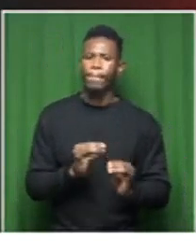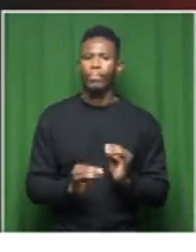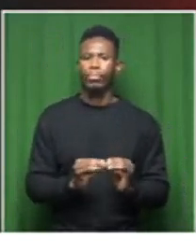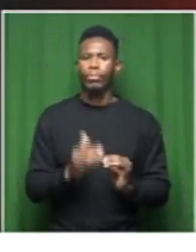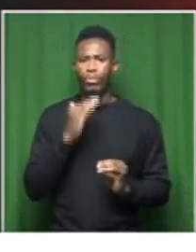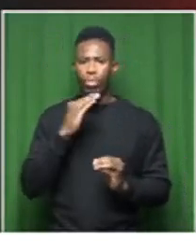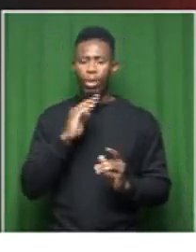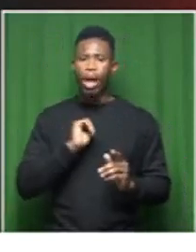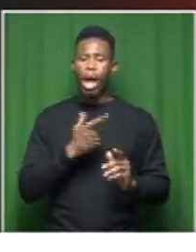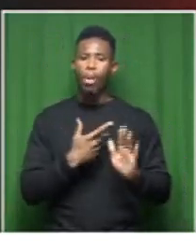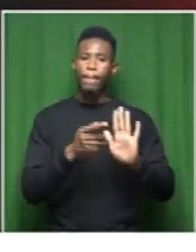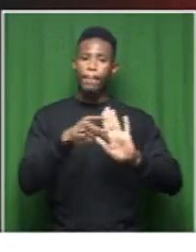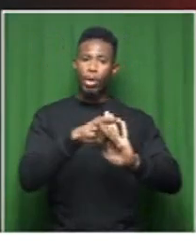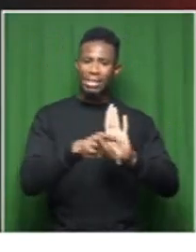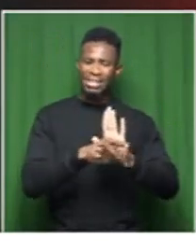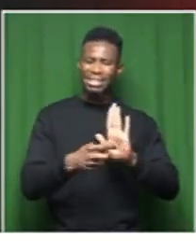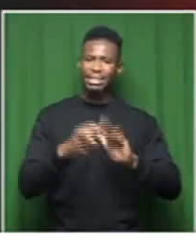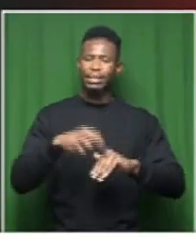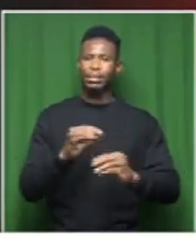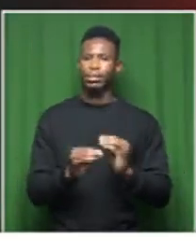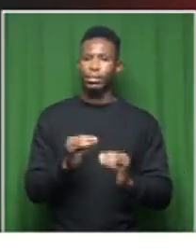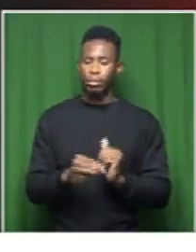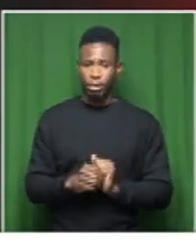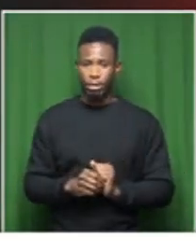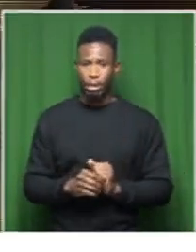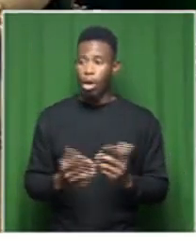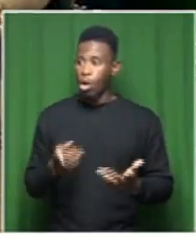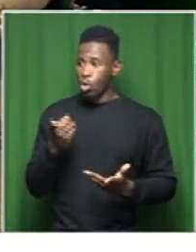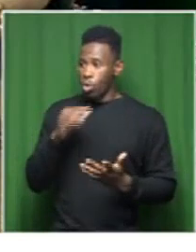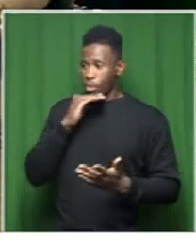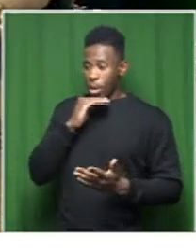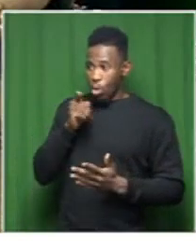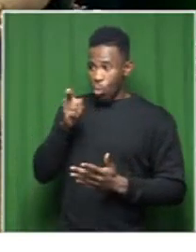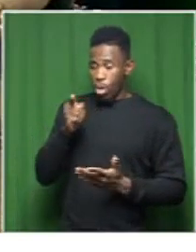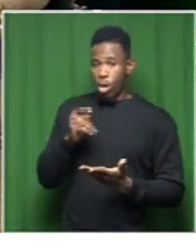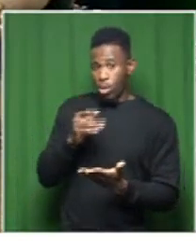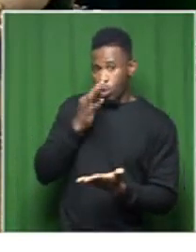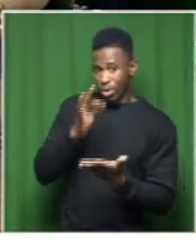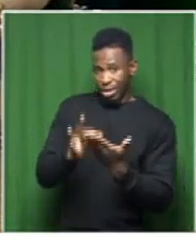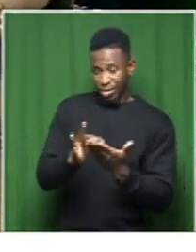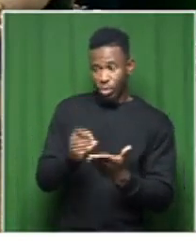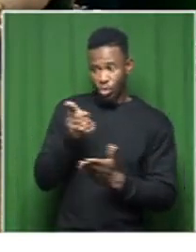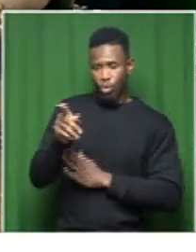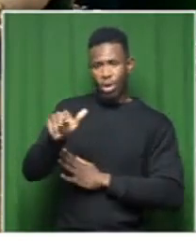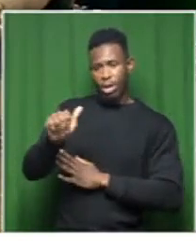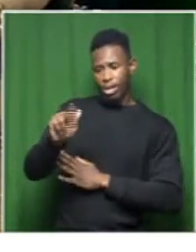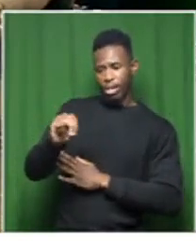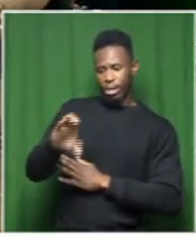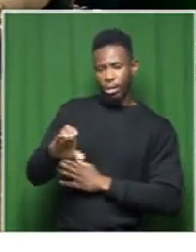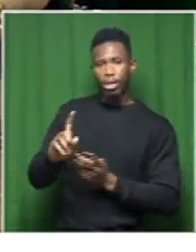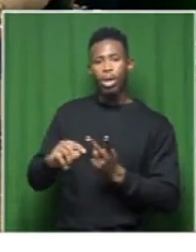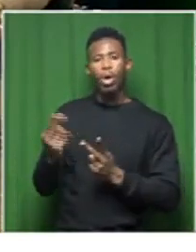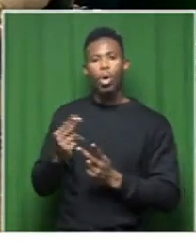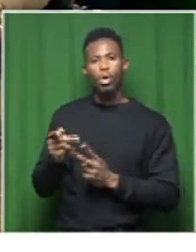our immigration policies. So in essence, Dr. Motsoaledi, you are proposing in your document as the ANC and also in